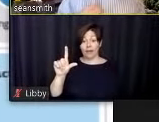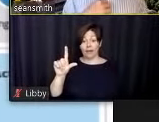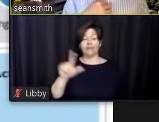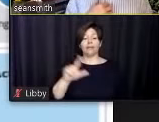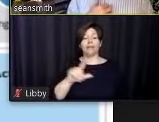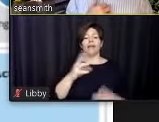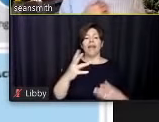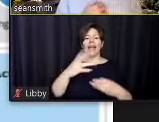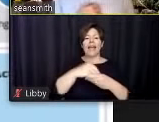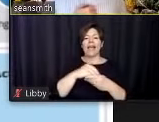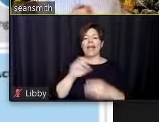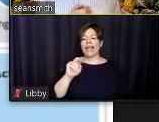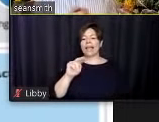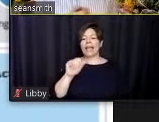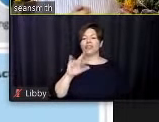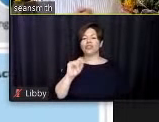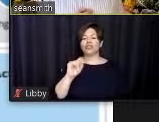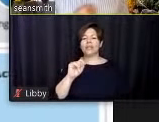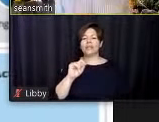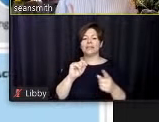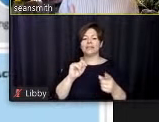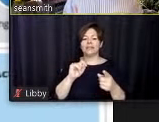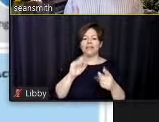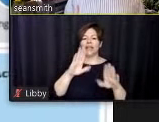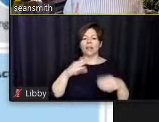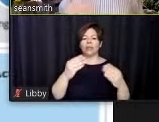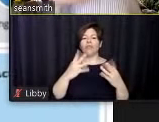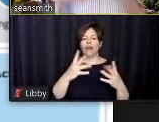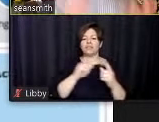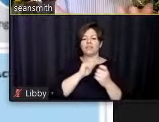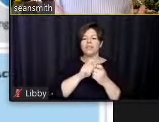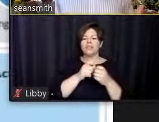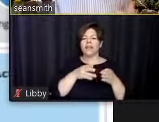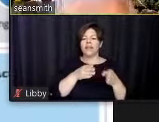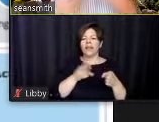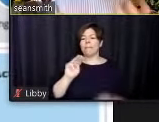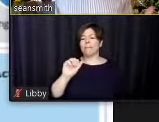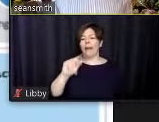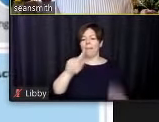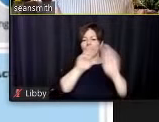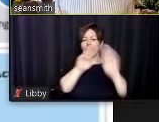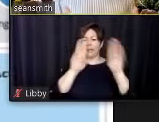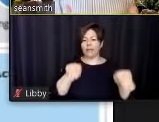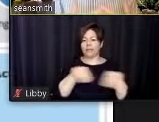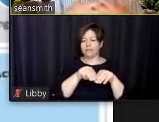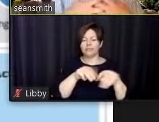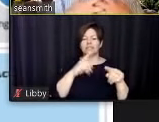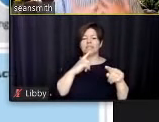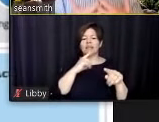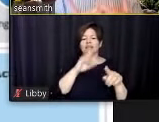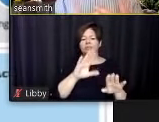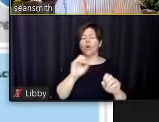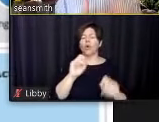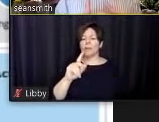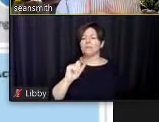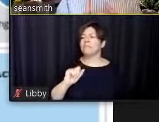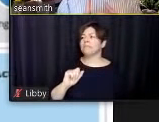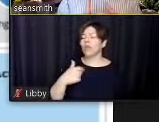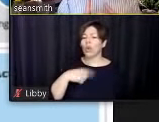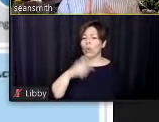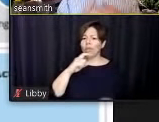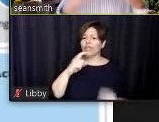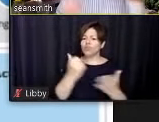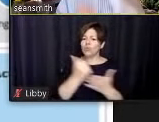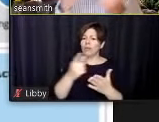about this when we talk about engagement later on. But this map initially says, hey, we need to engage the